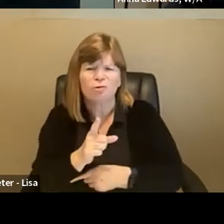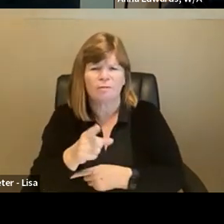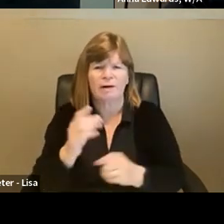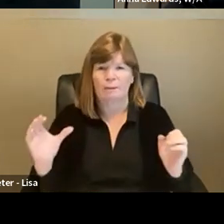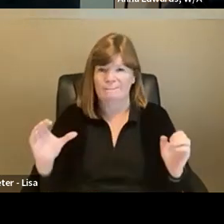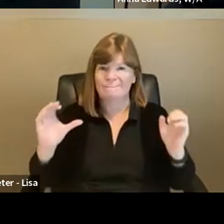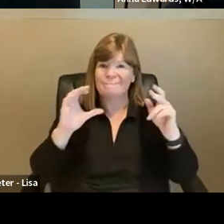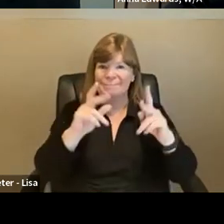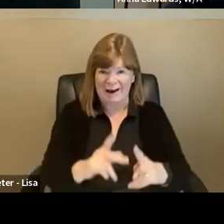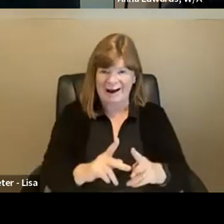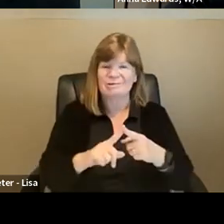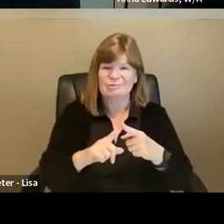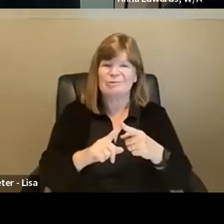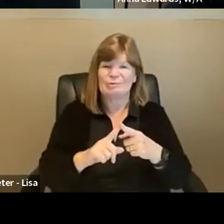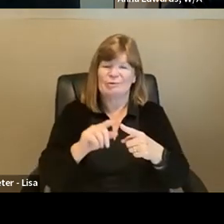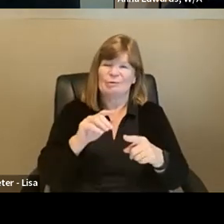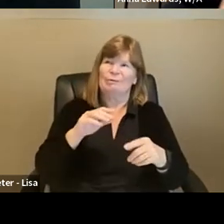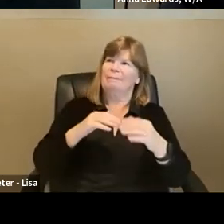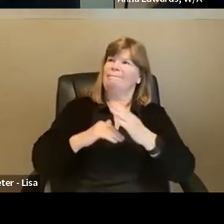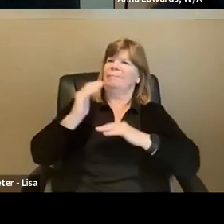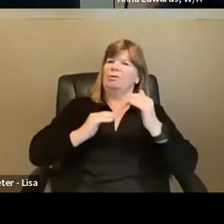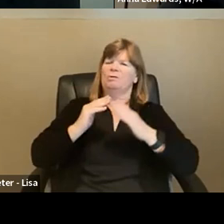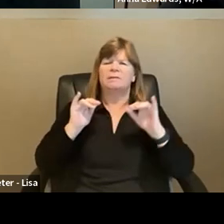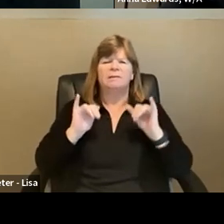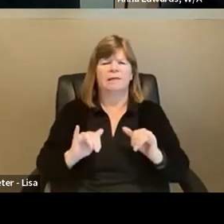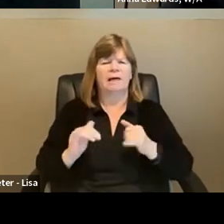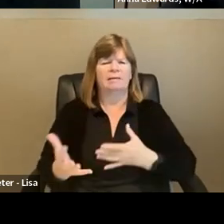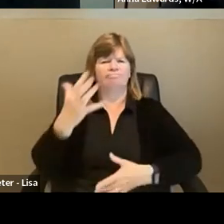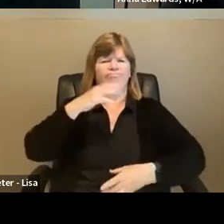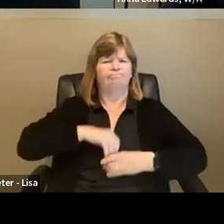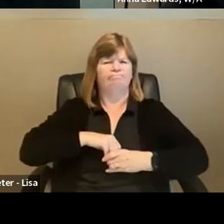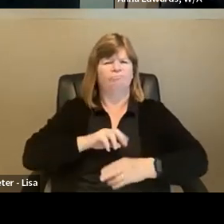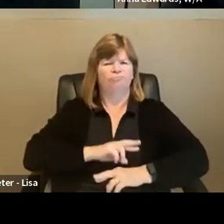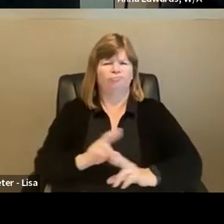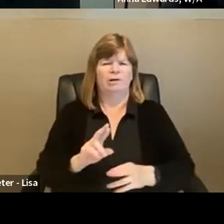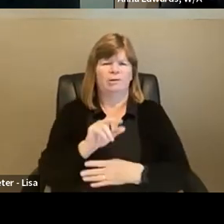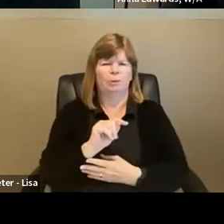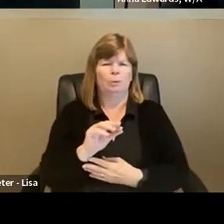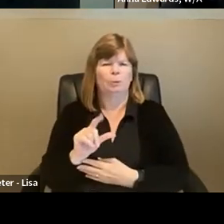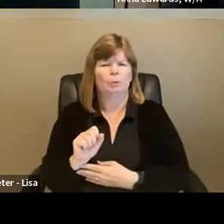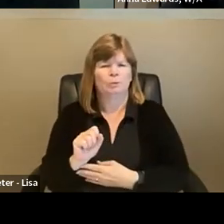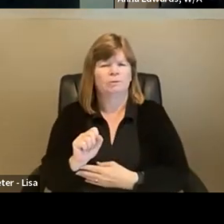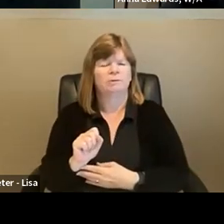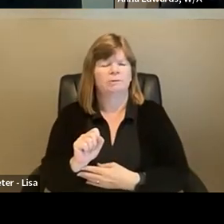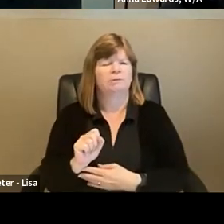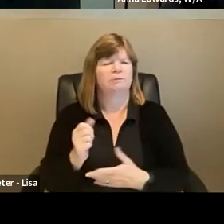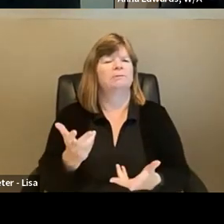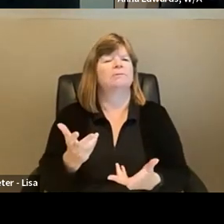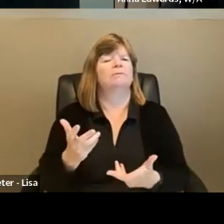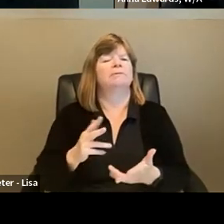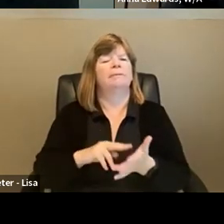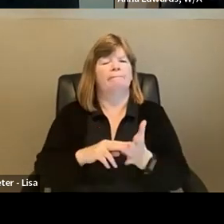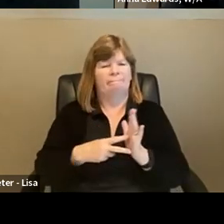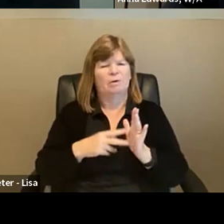returned to brick and mortar, they still kept those tools in their tool belt. So we were able